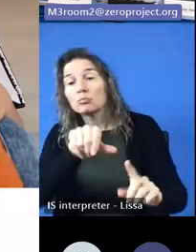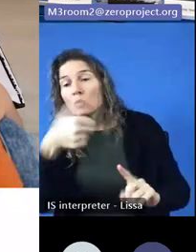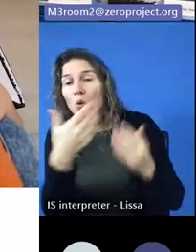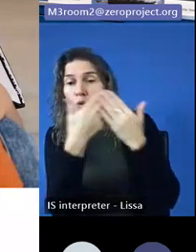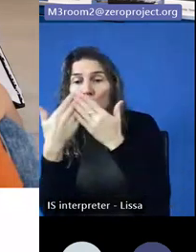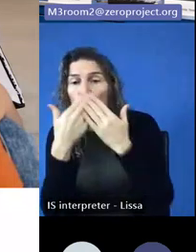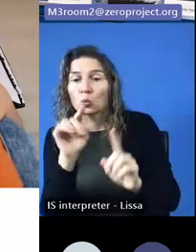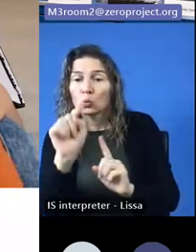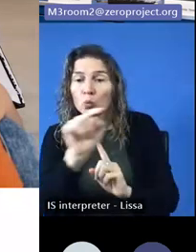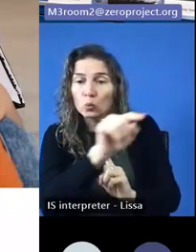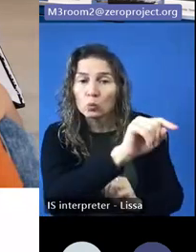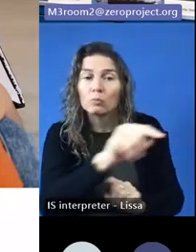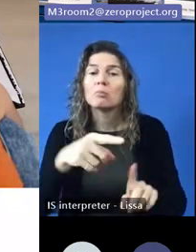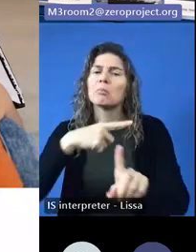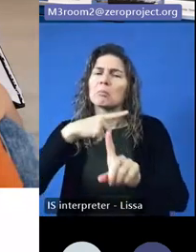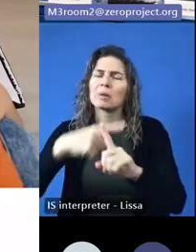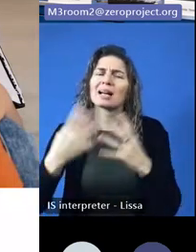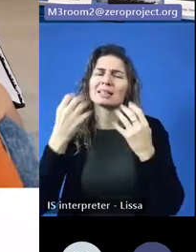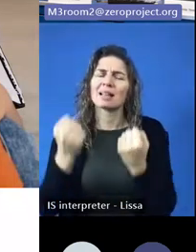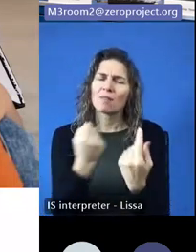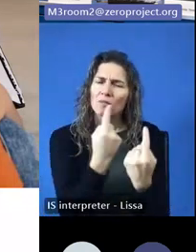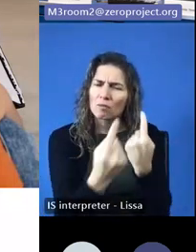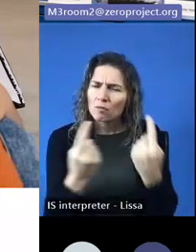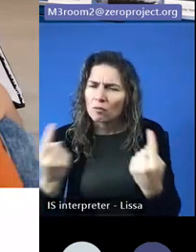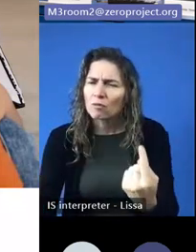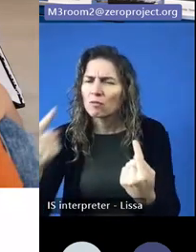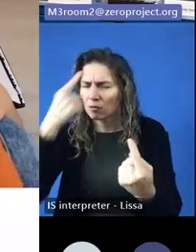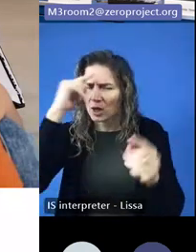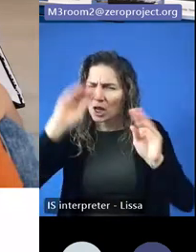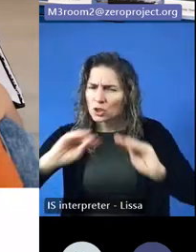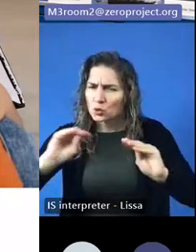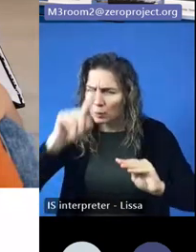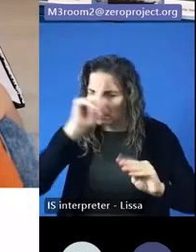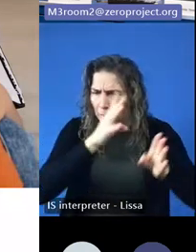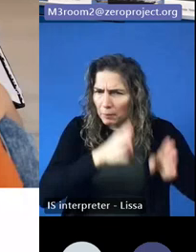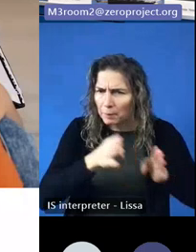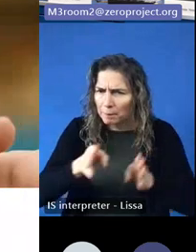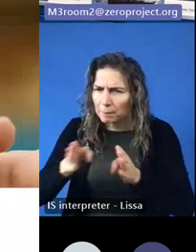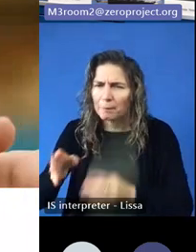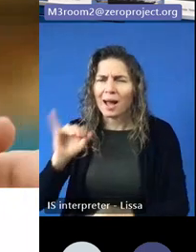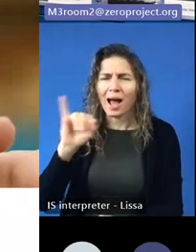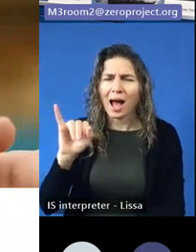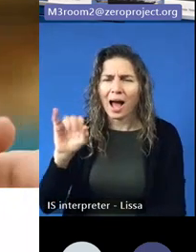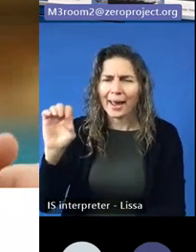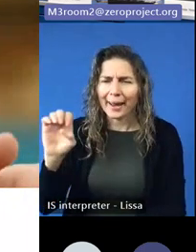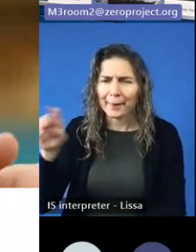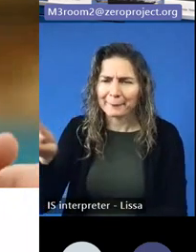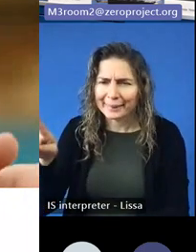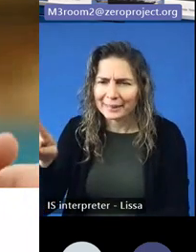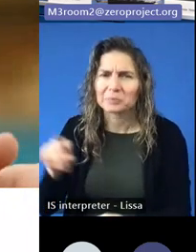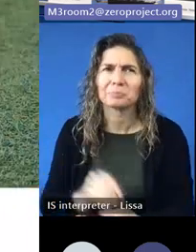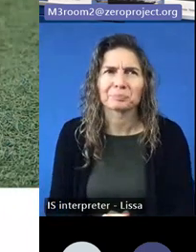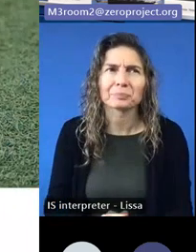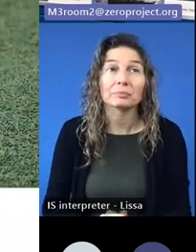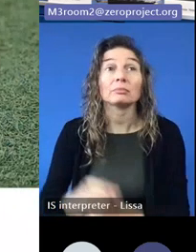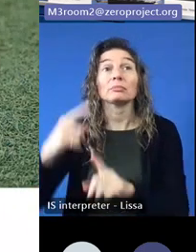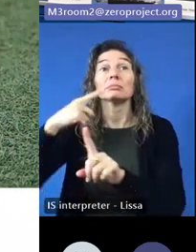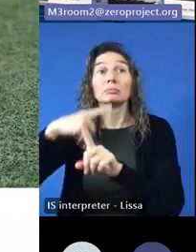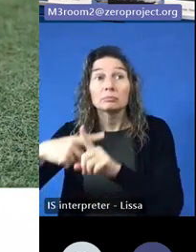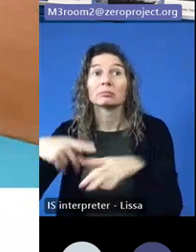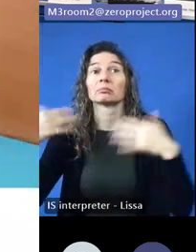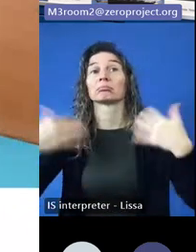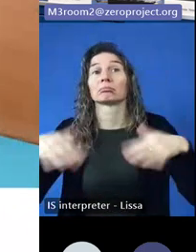individualized educational plans. And it also constantly works towards creating an inclusive landscape for Pakistan. So I'm really happy